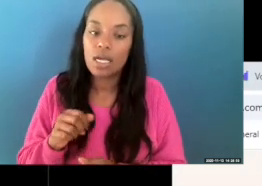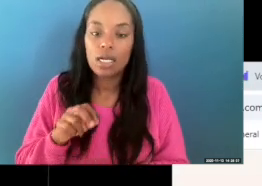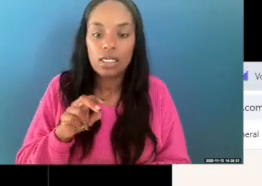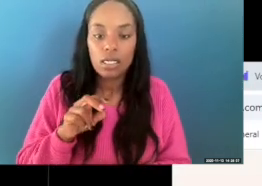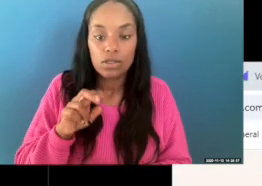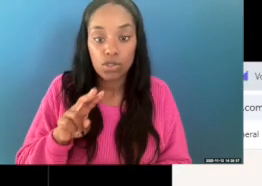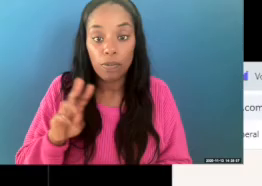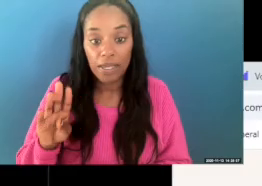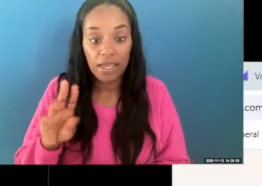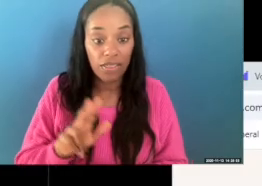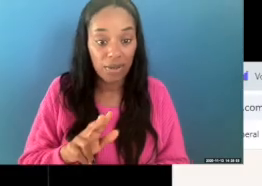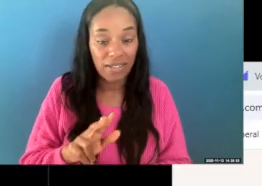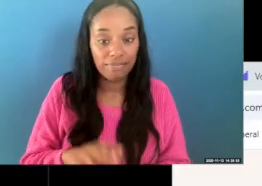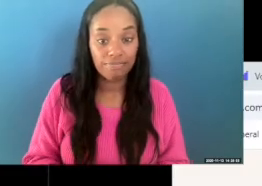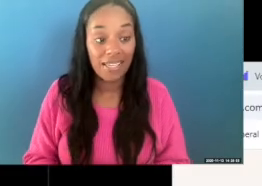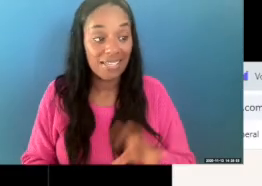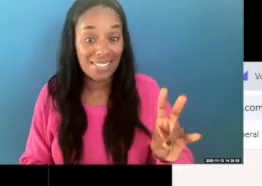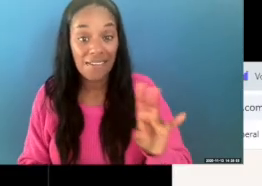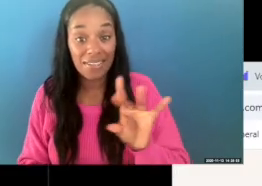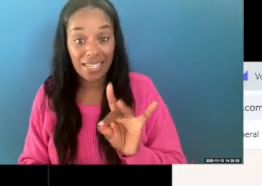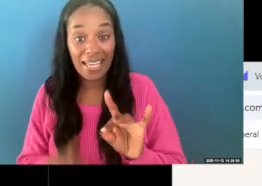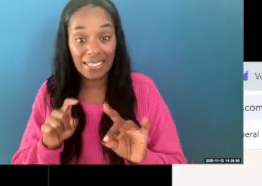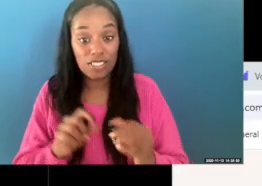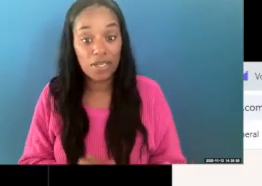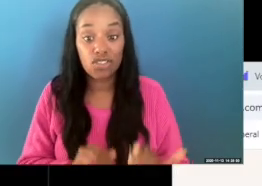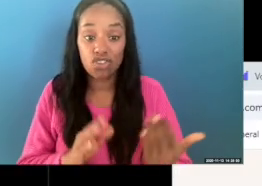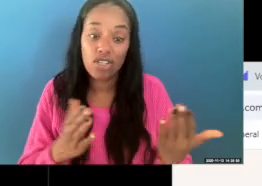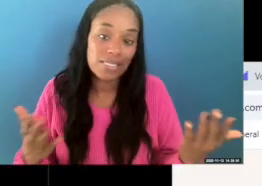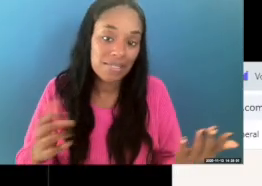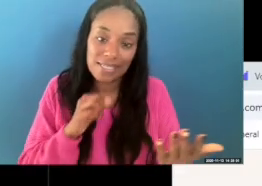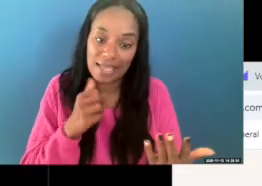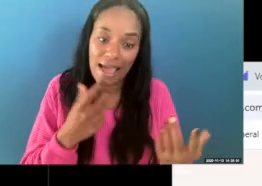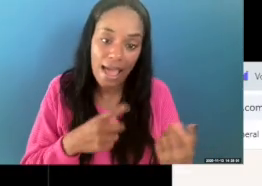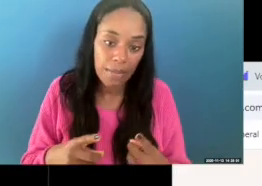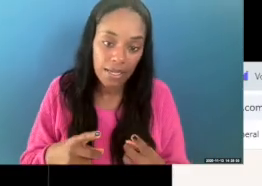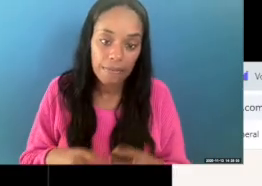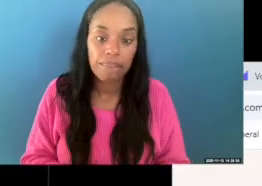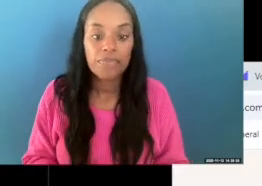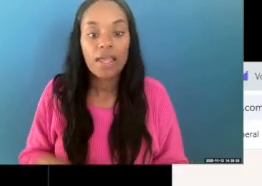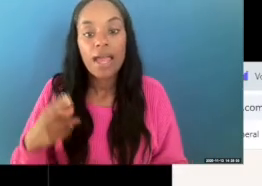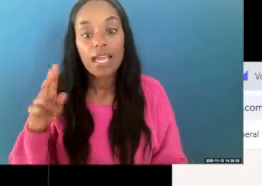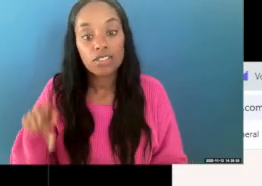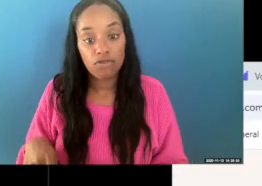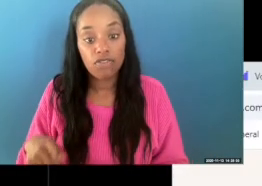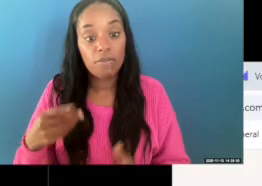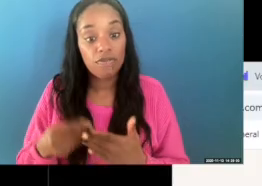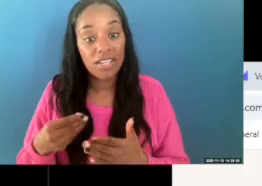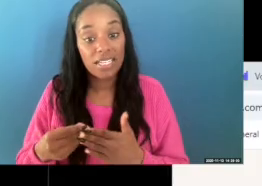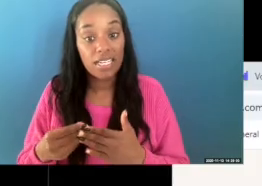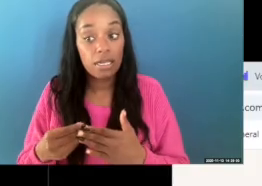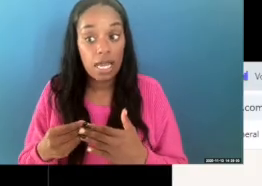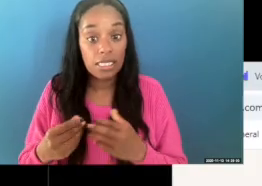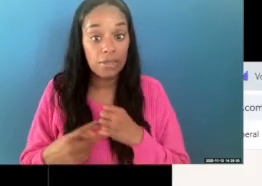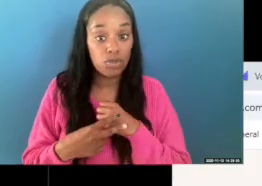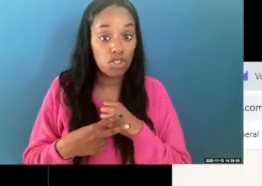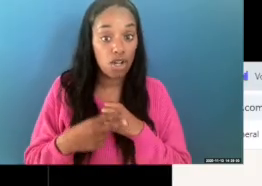but there needs to be immediate reductions. And to your point about the success of zero emission trucks, again, it's mostly